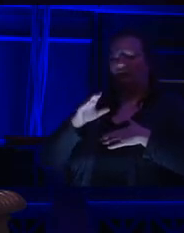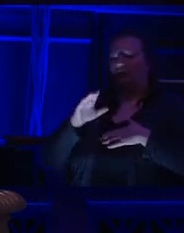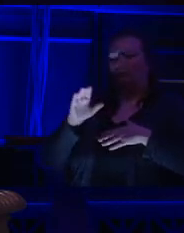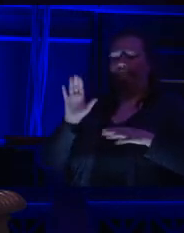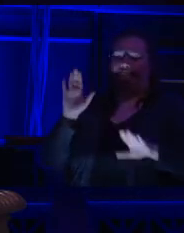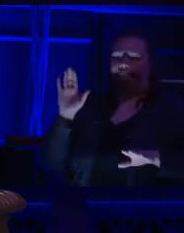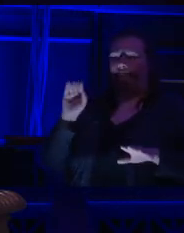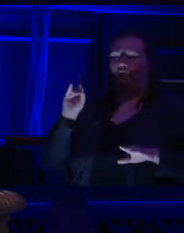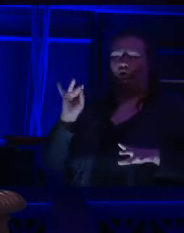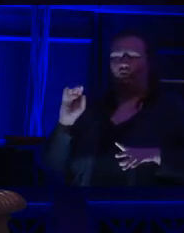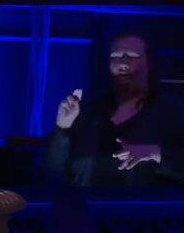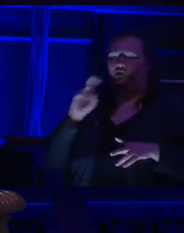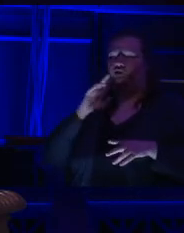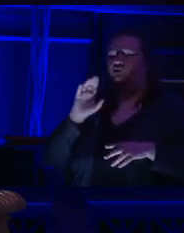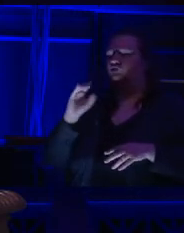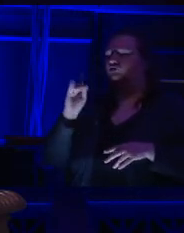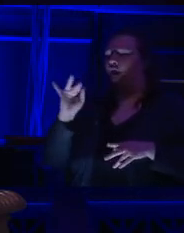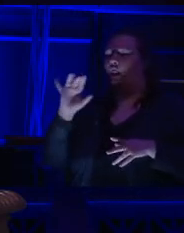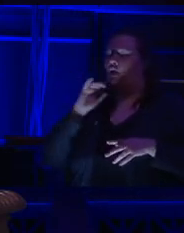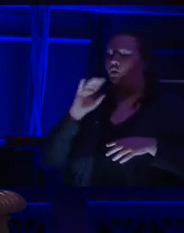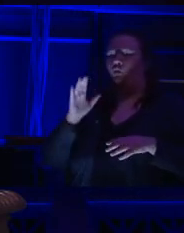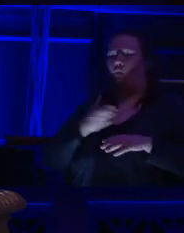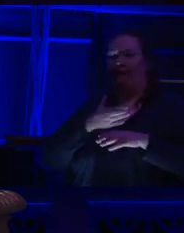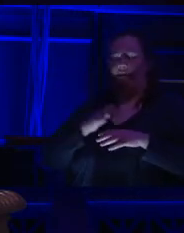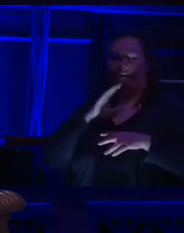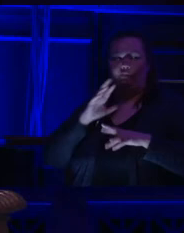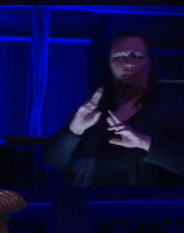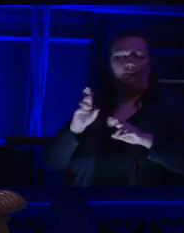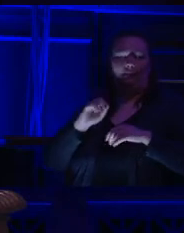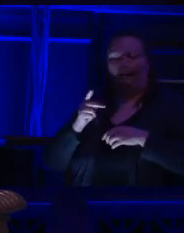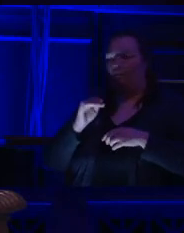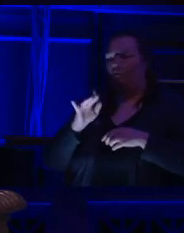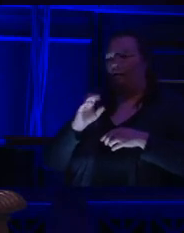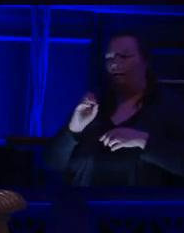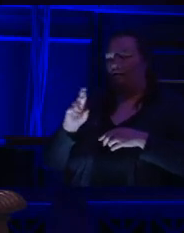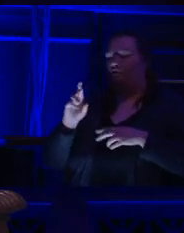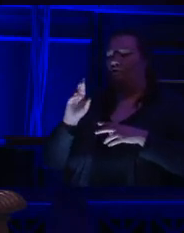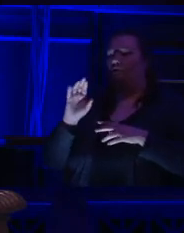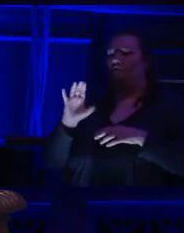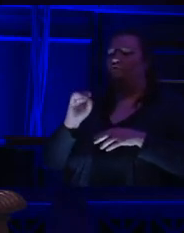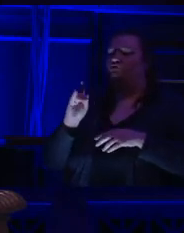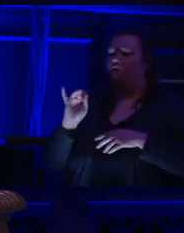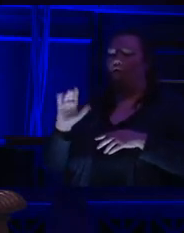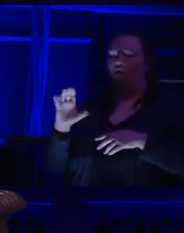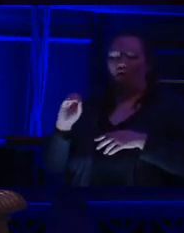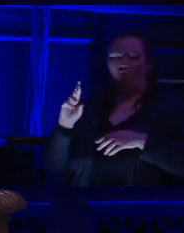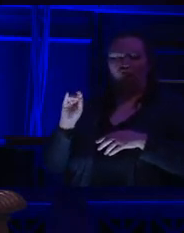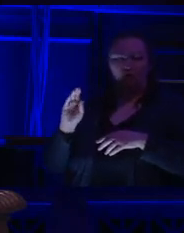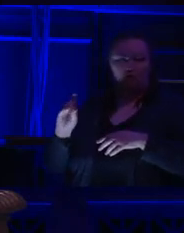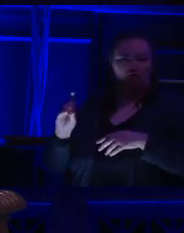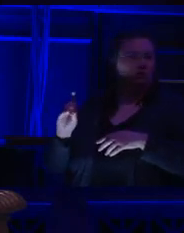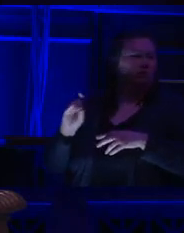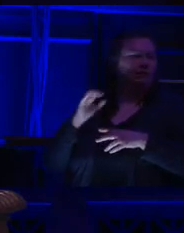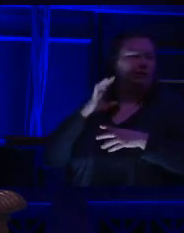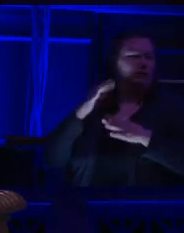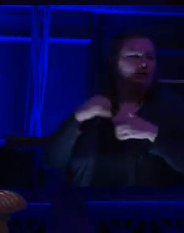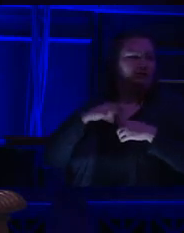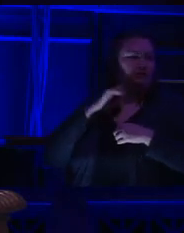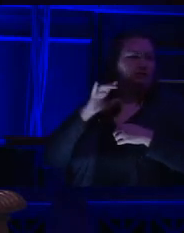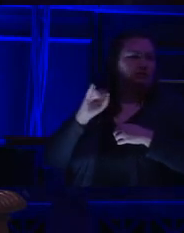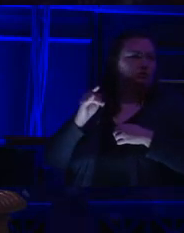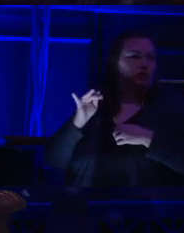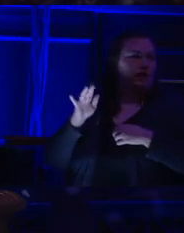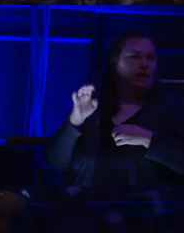Inauguration Cello Choir, prepared by Professor of Cello Richard L. Aaron and featuring